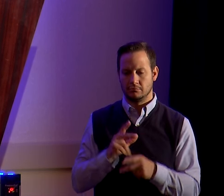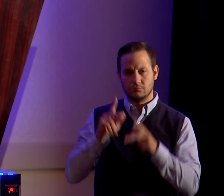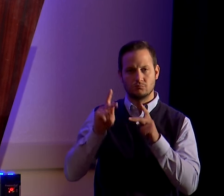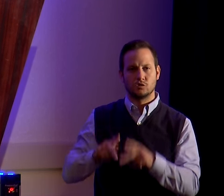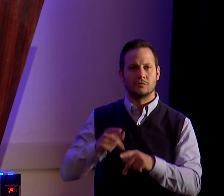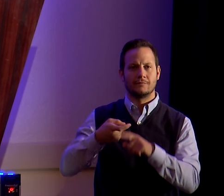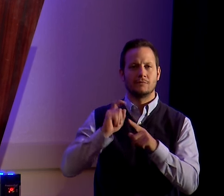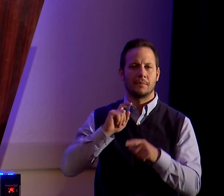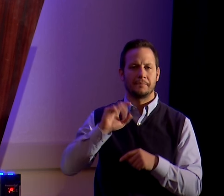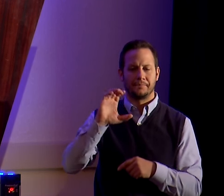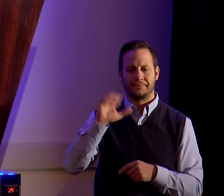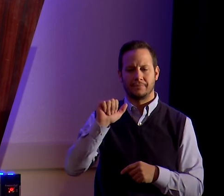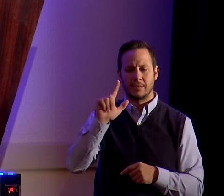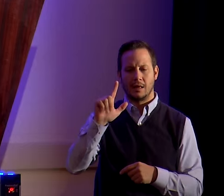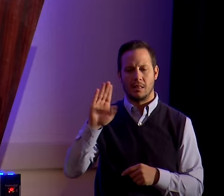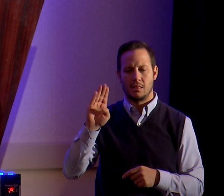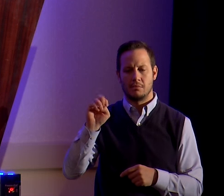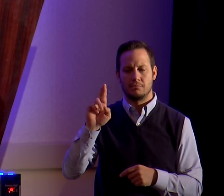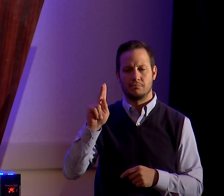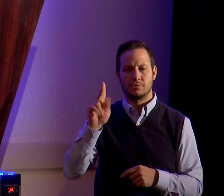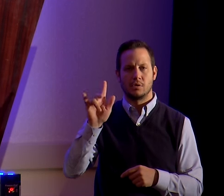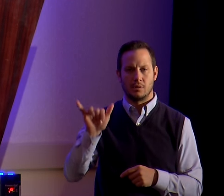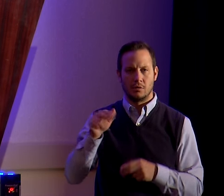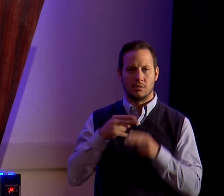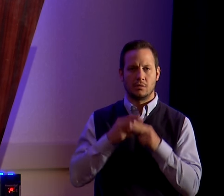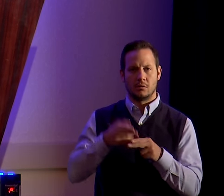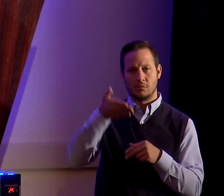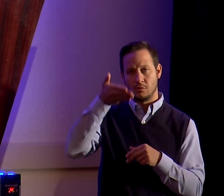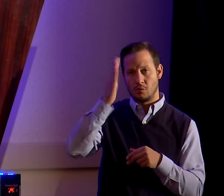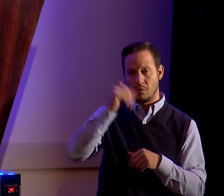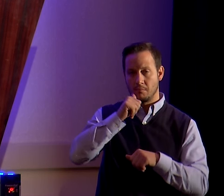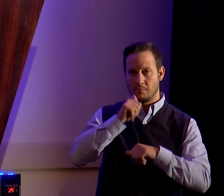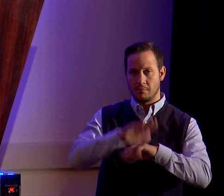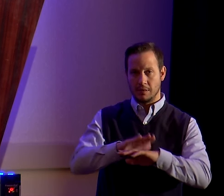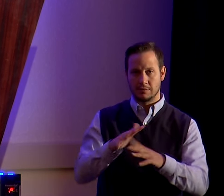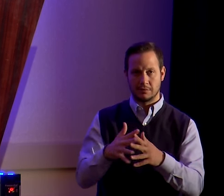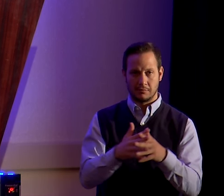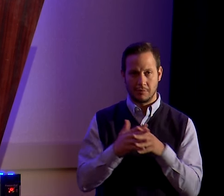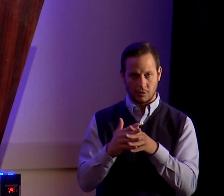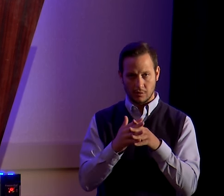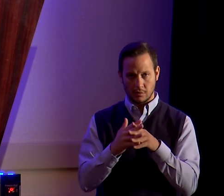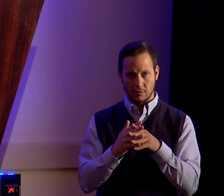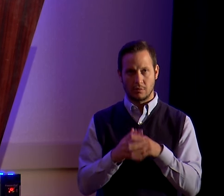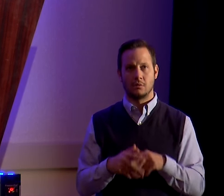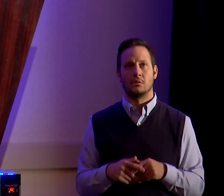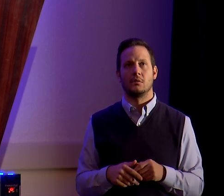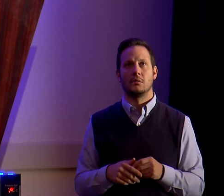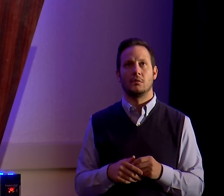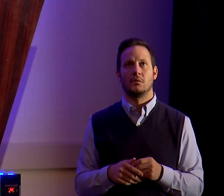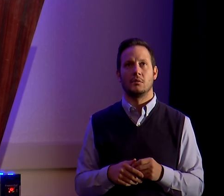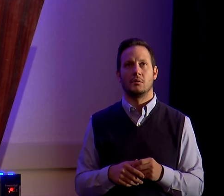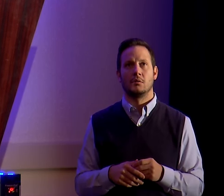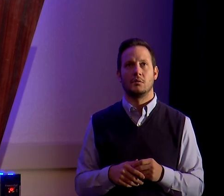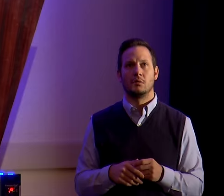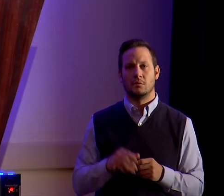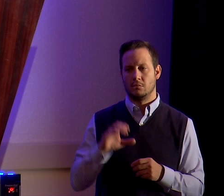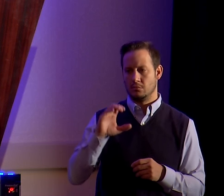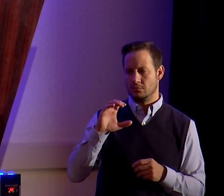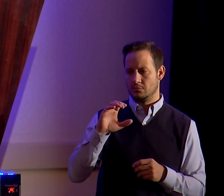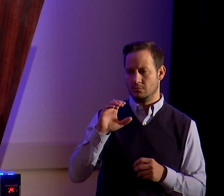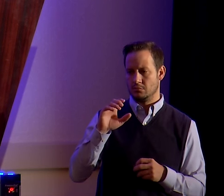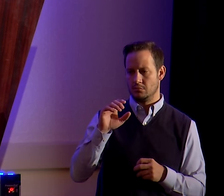Berkeley. It's called God Bless America by Karen